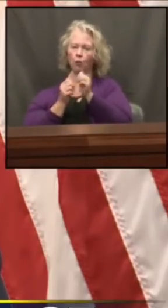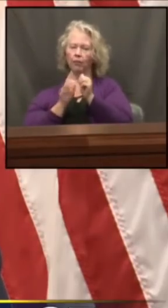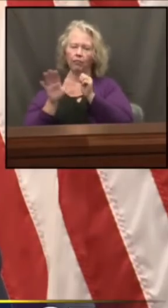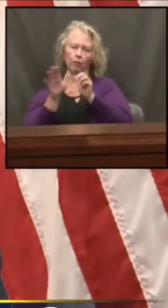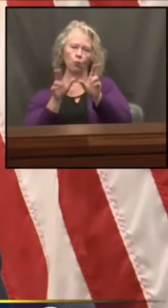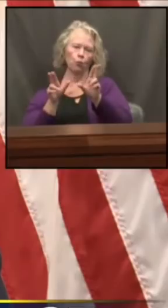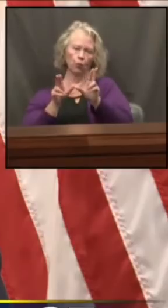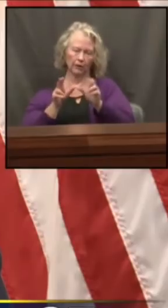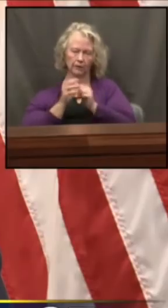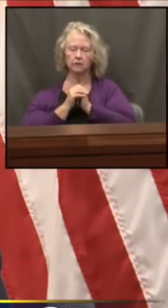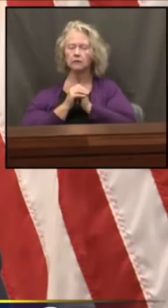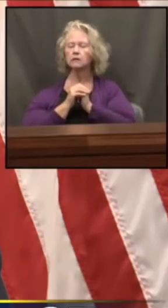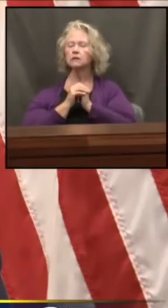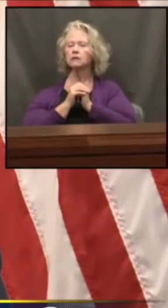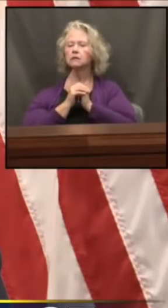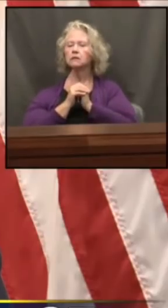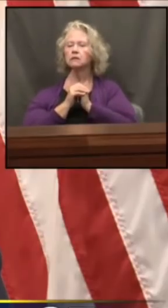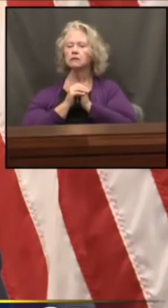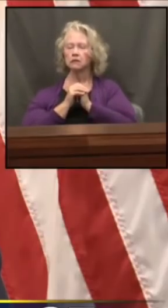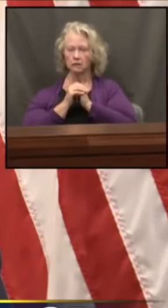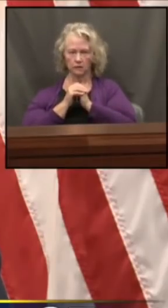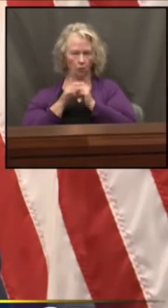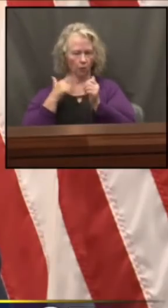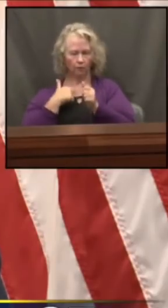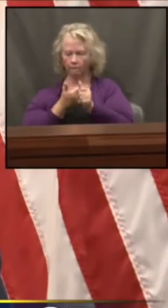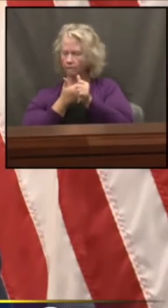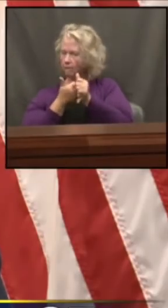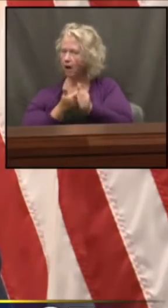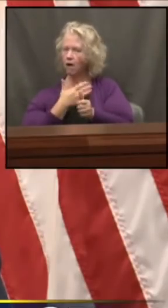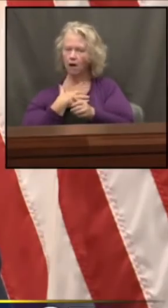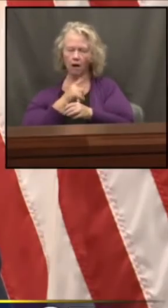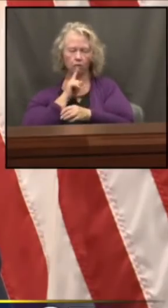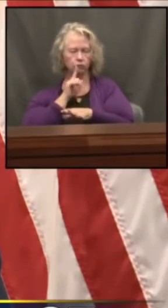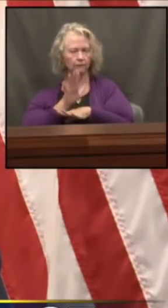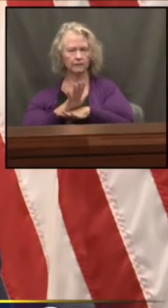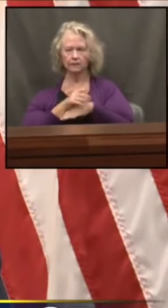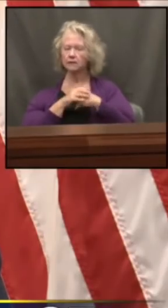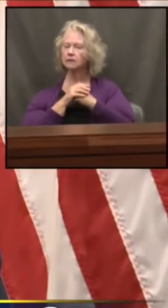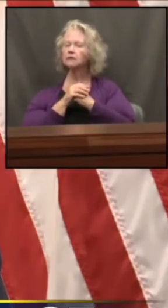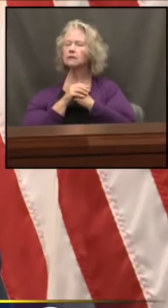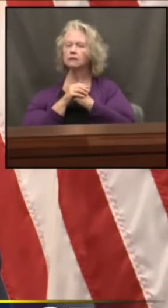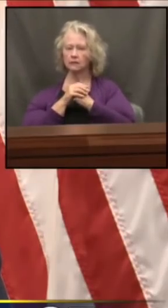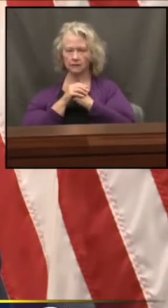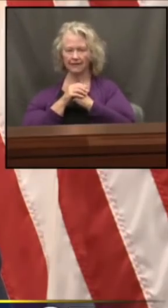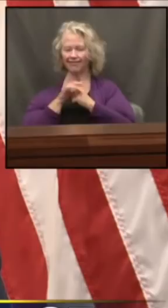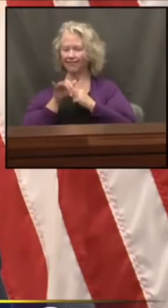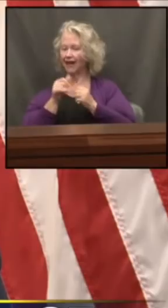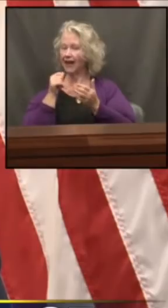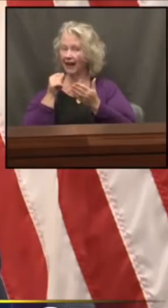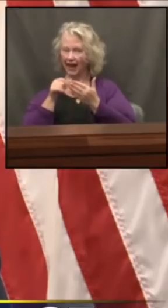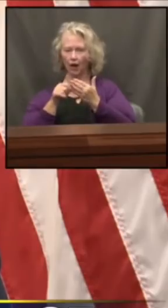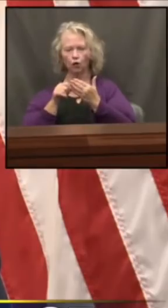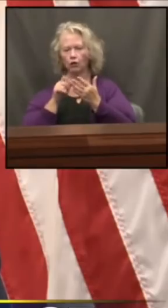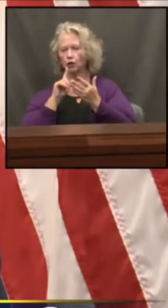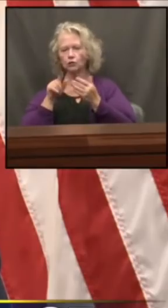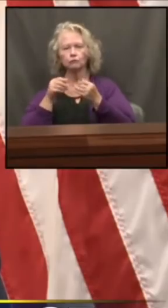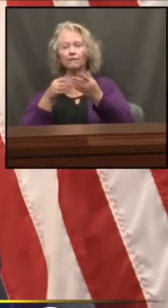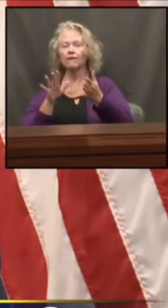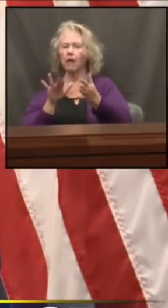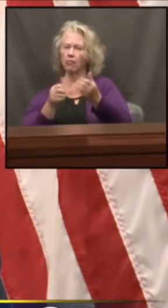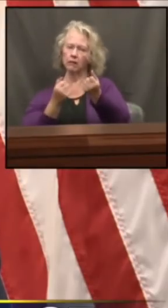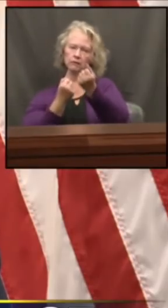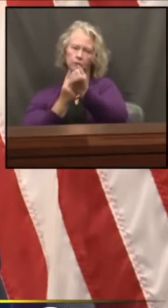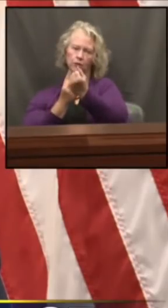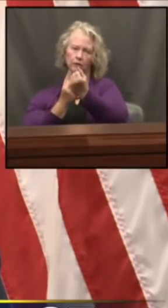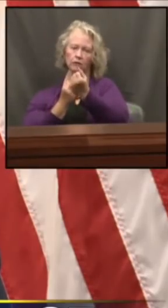unions. We are adhering to our word, adhering to our promise, and that letter is to further provide that. So when